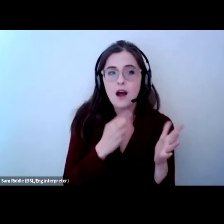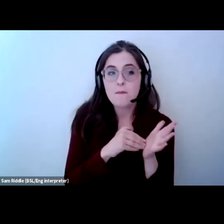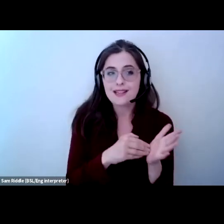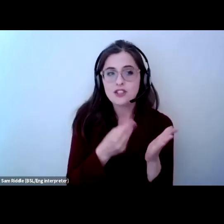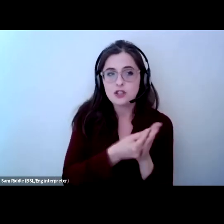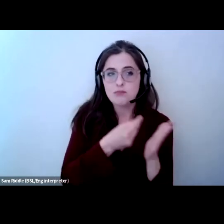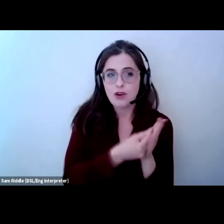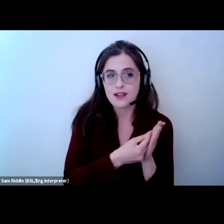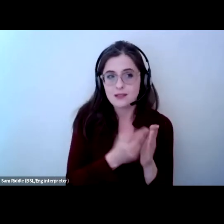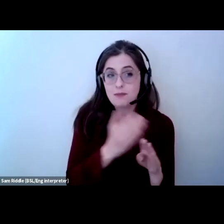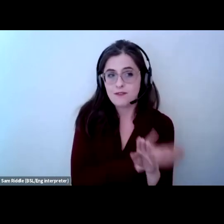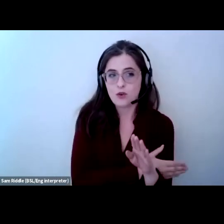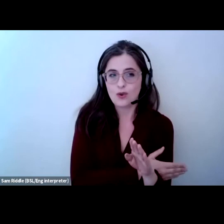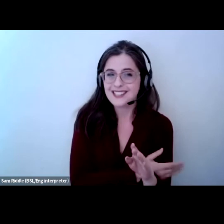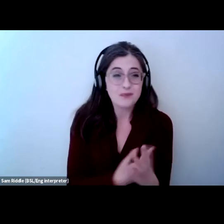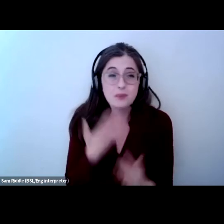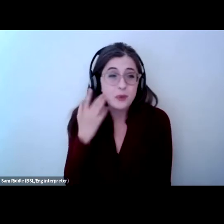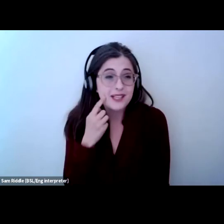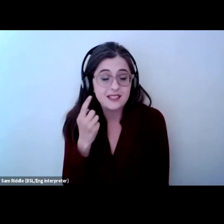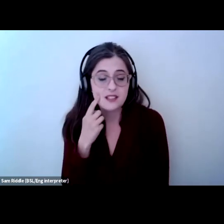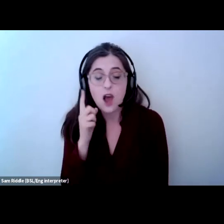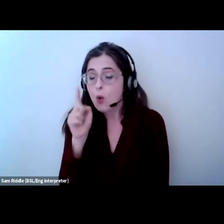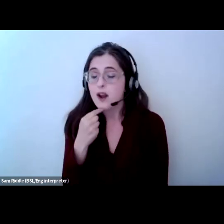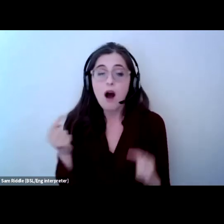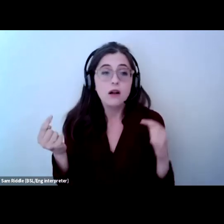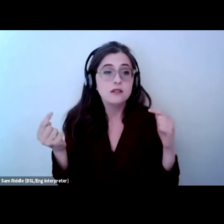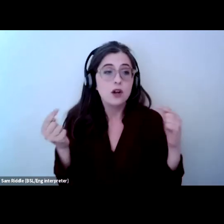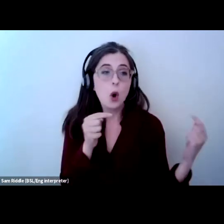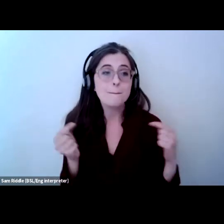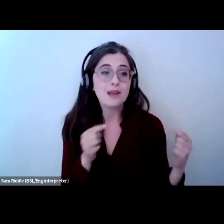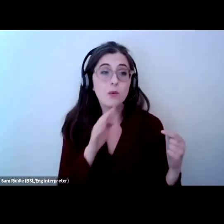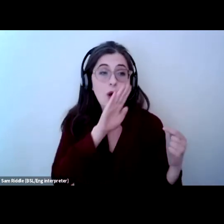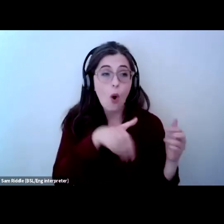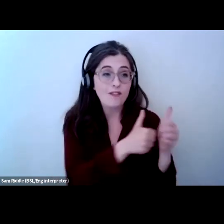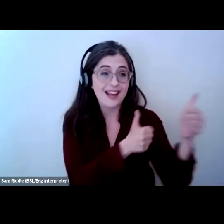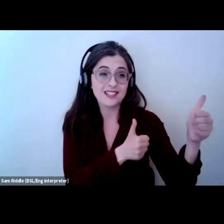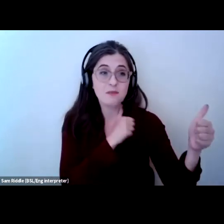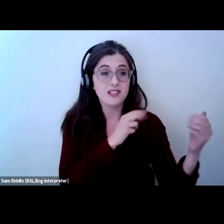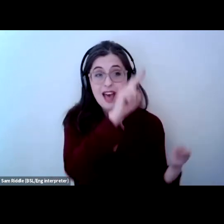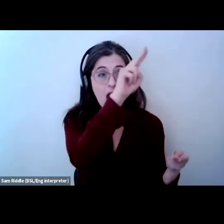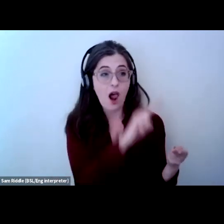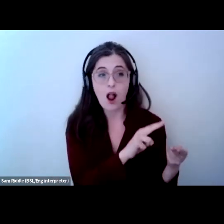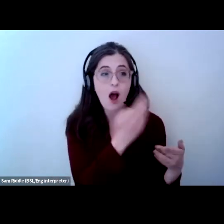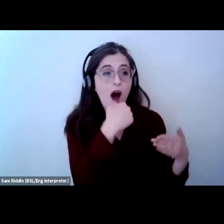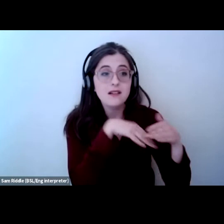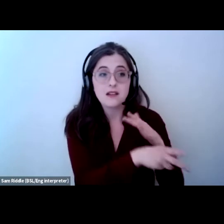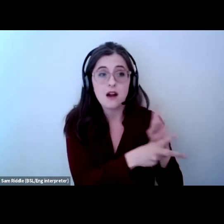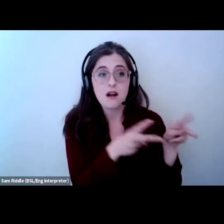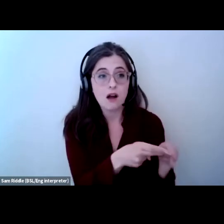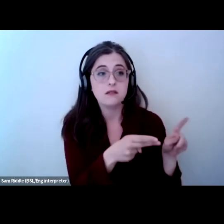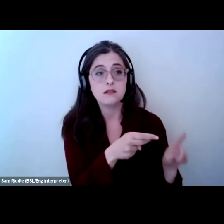easy. We can't compete with all of the agencies out there because they do undercut in various and have